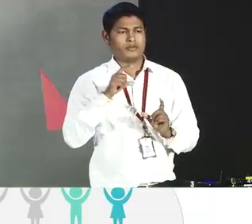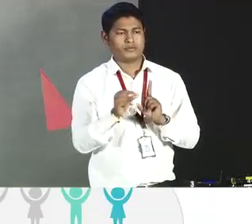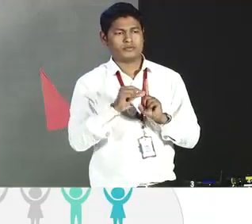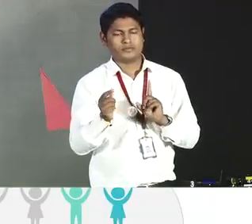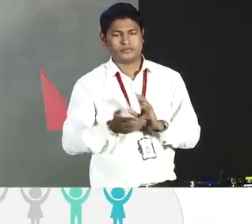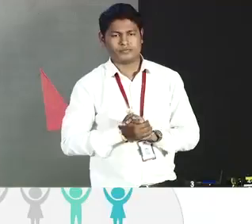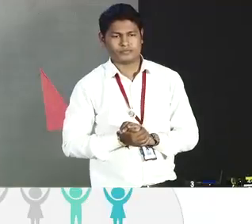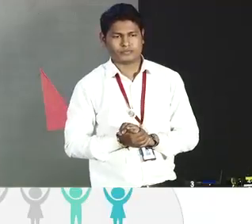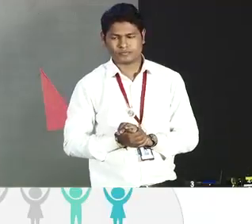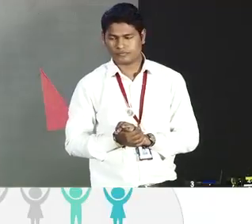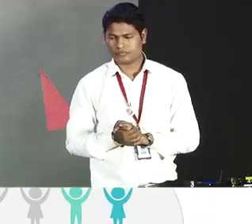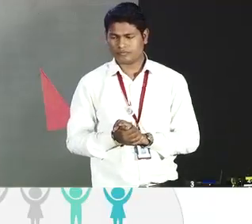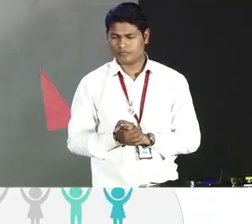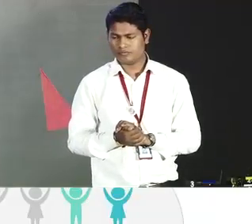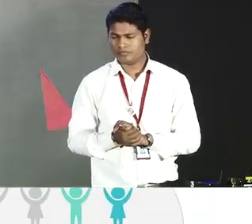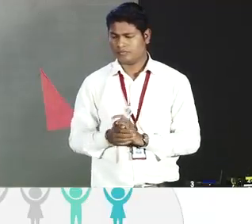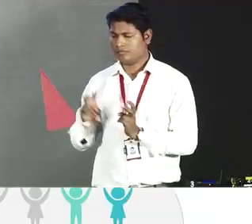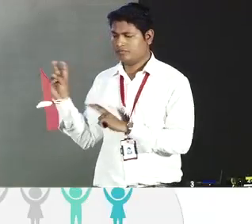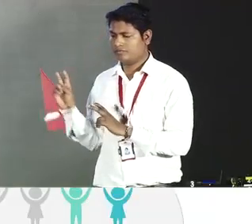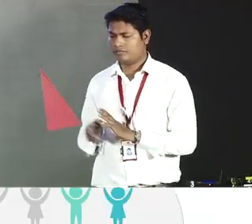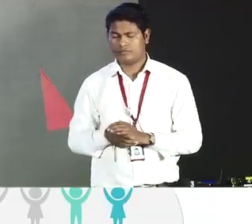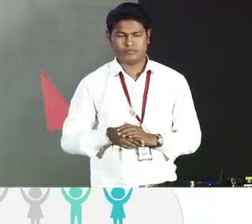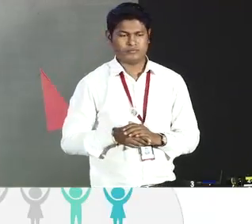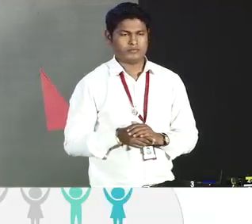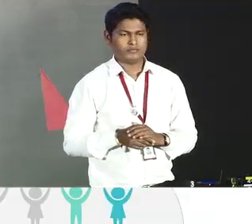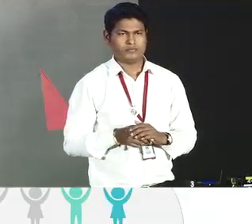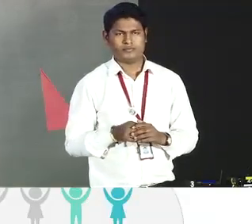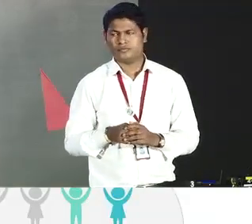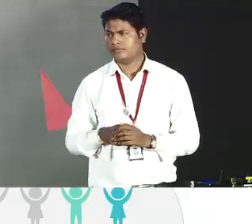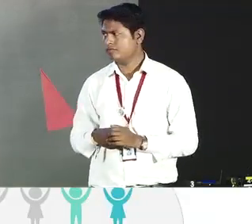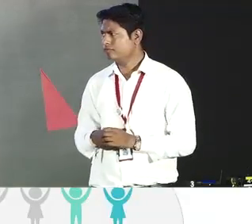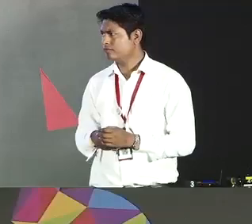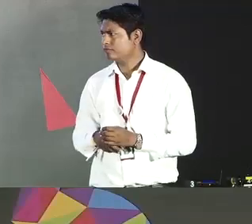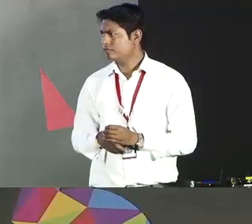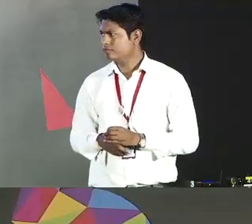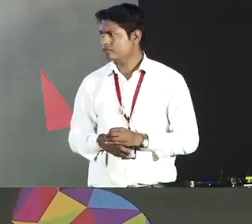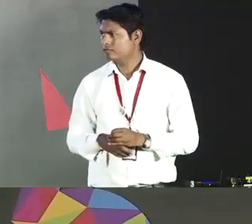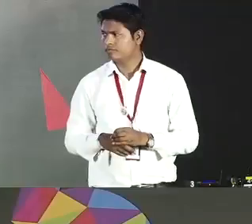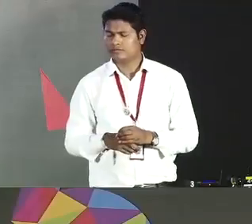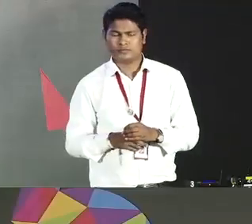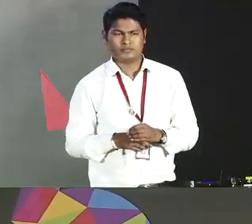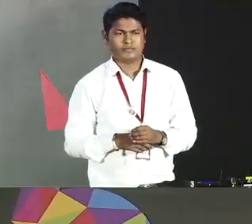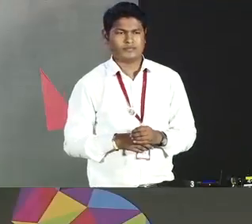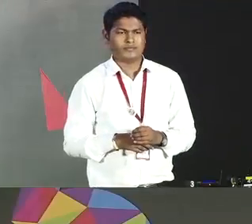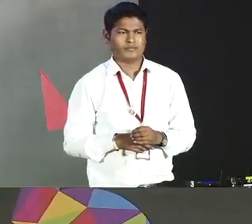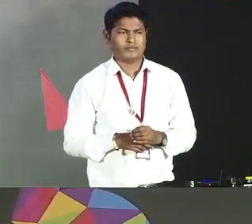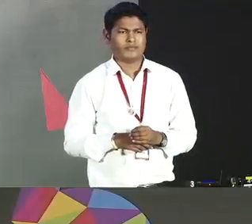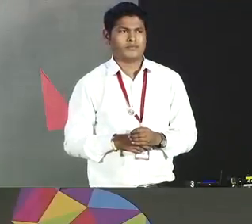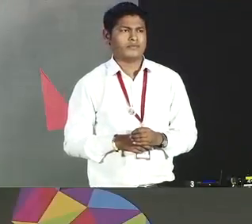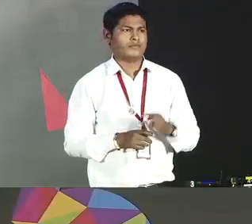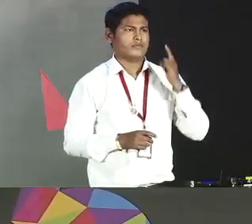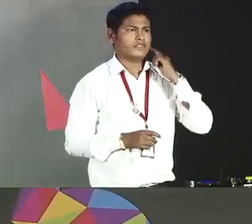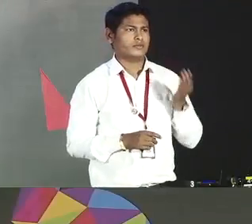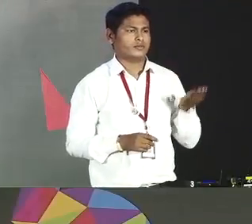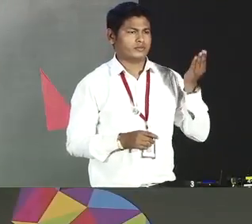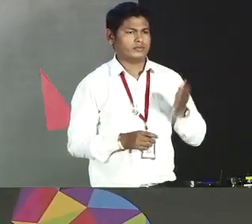Ferocious worked in that group here. There's a huge cloud computing group here at SAP in Bangalore, right? Cloud computing allows us to do things that we